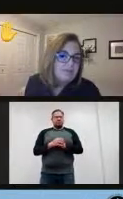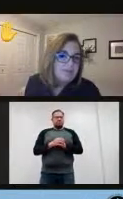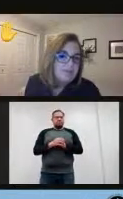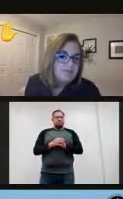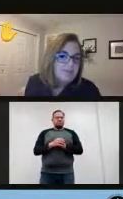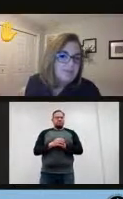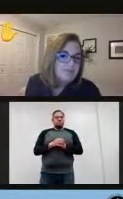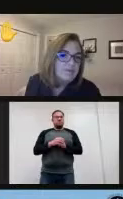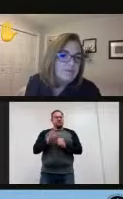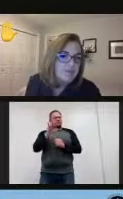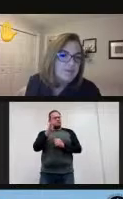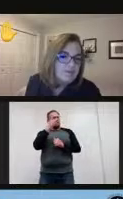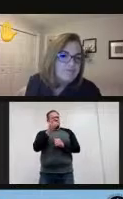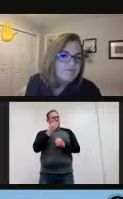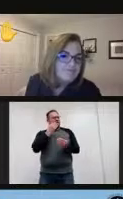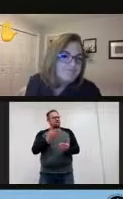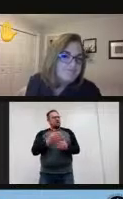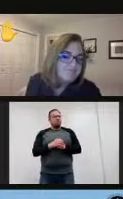Well, that's interesting. Thank you.